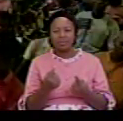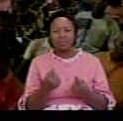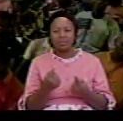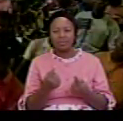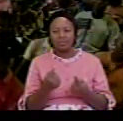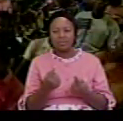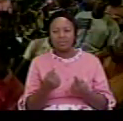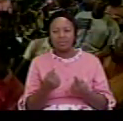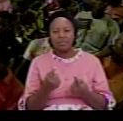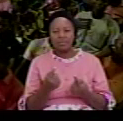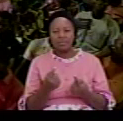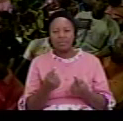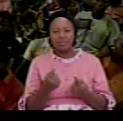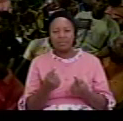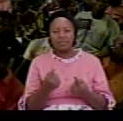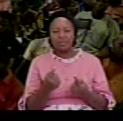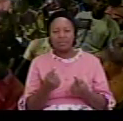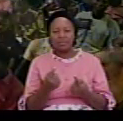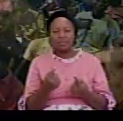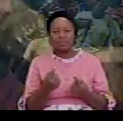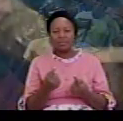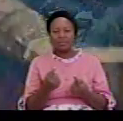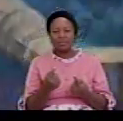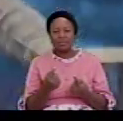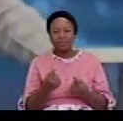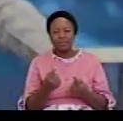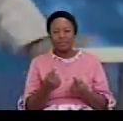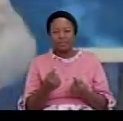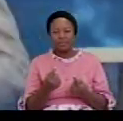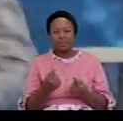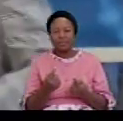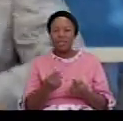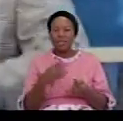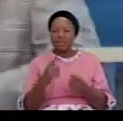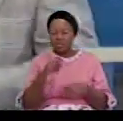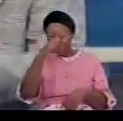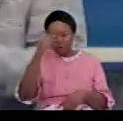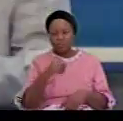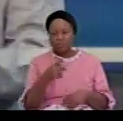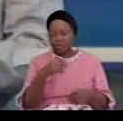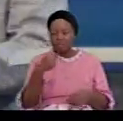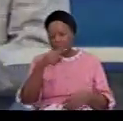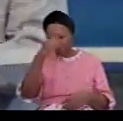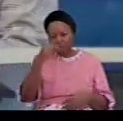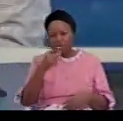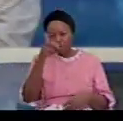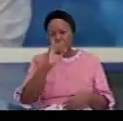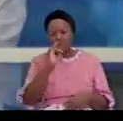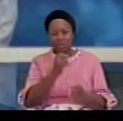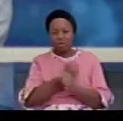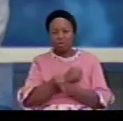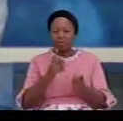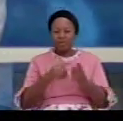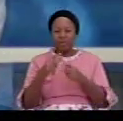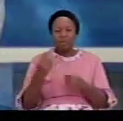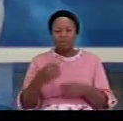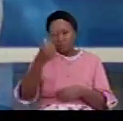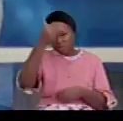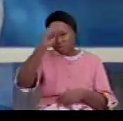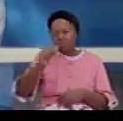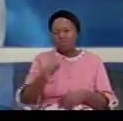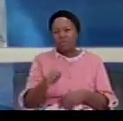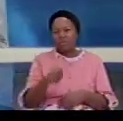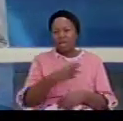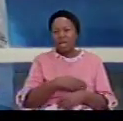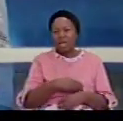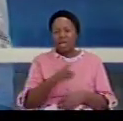To assume that because God is love, and then we dishonor him,